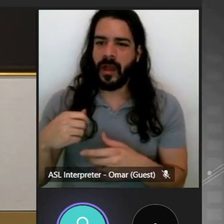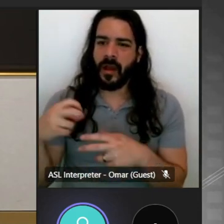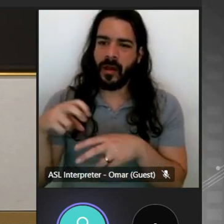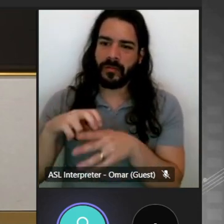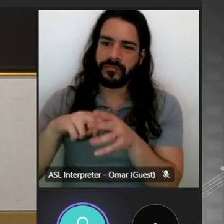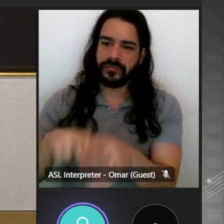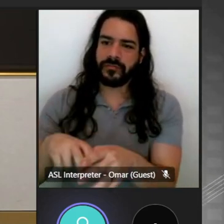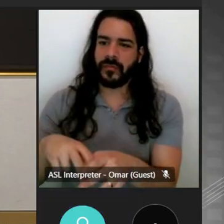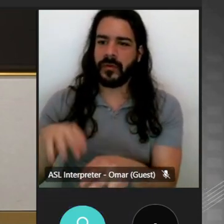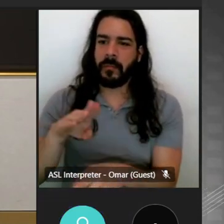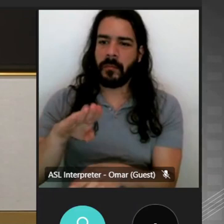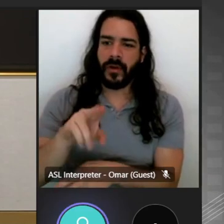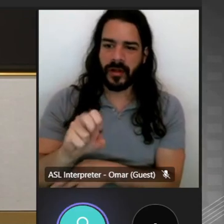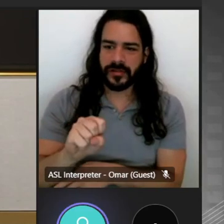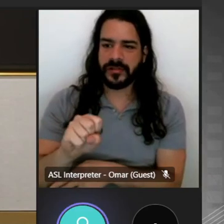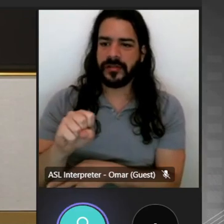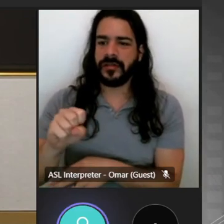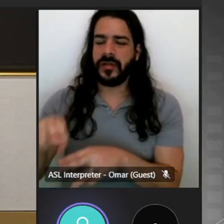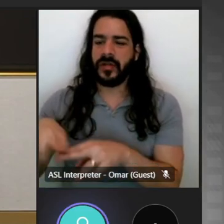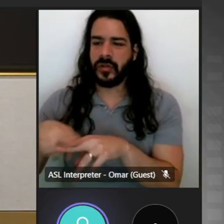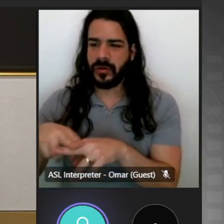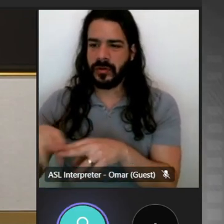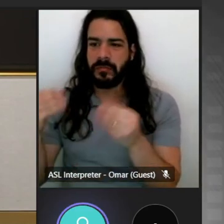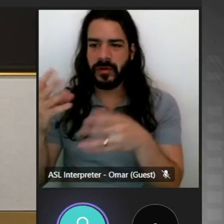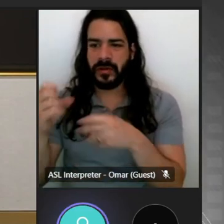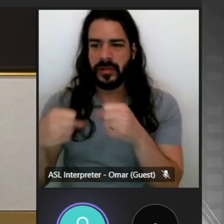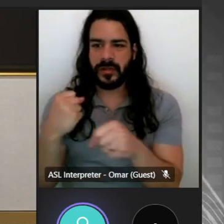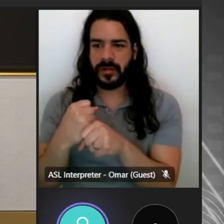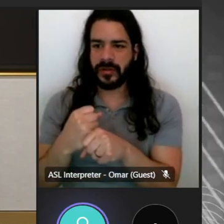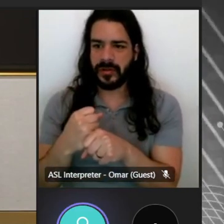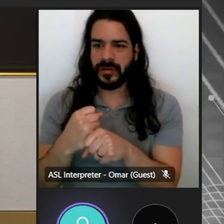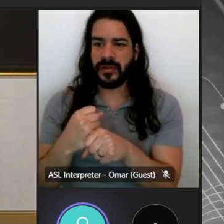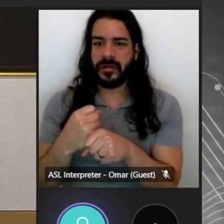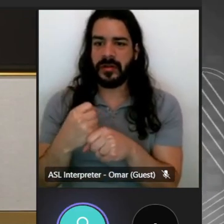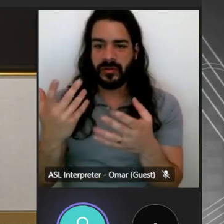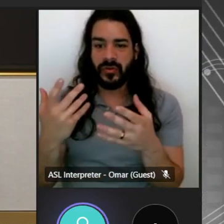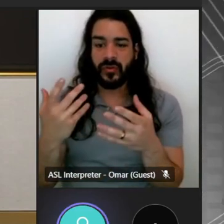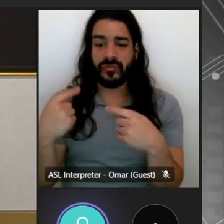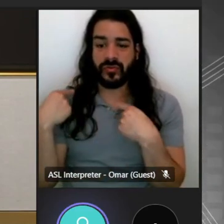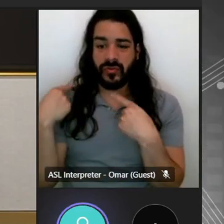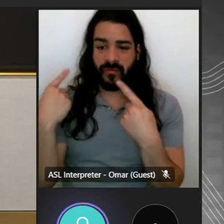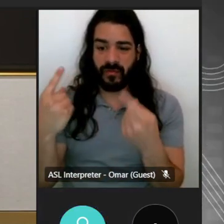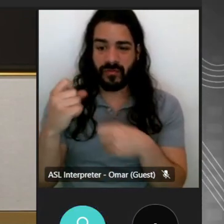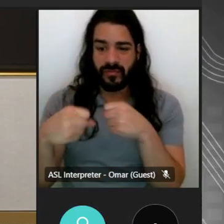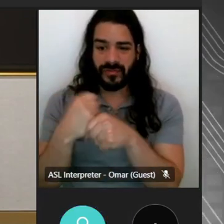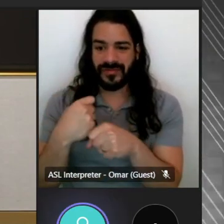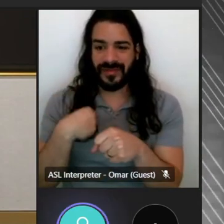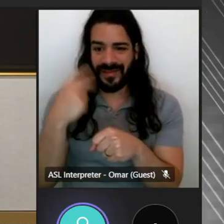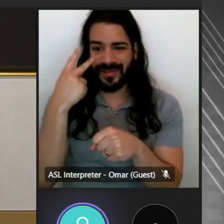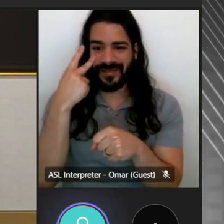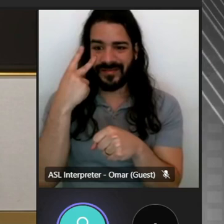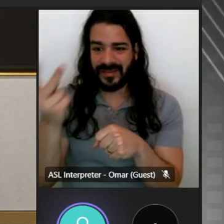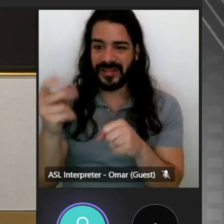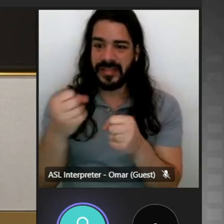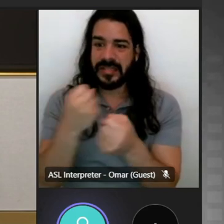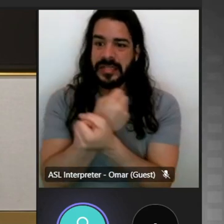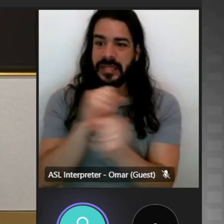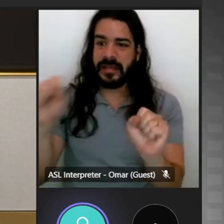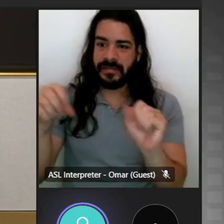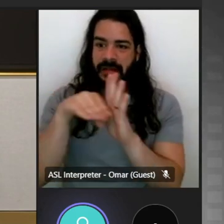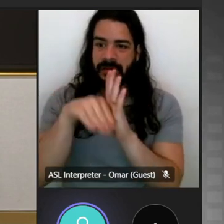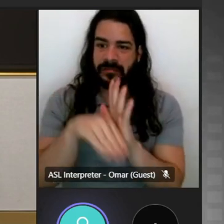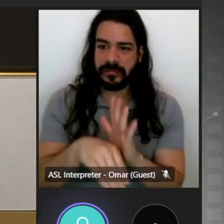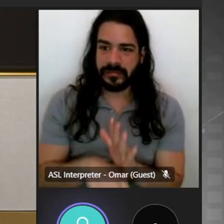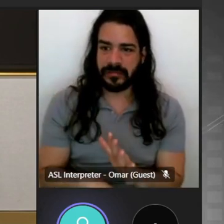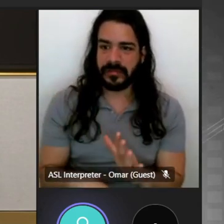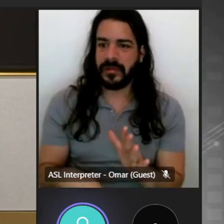for many years. And in the years that I have ridden the train, I've seen the safety go down. I've seen a lot go down.